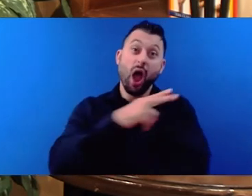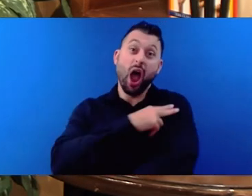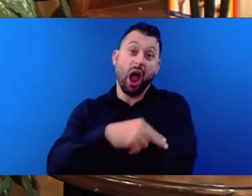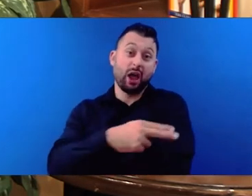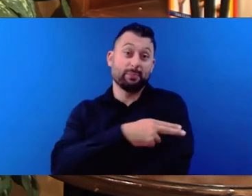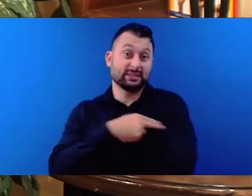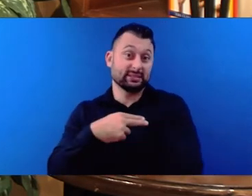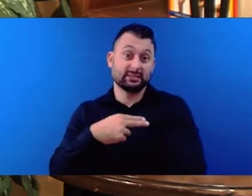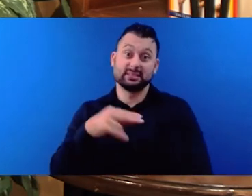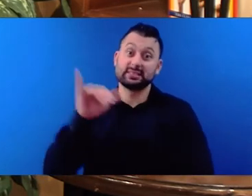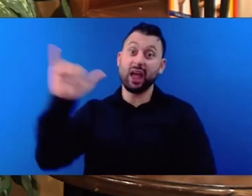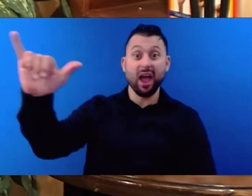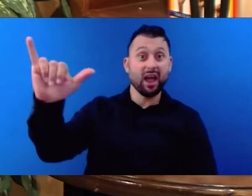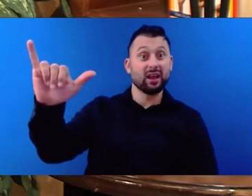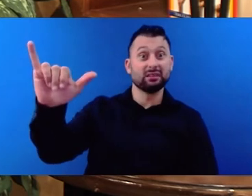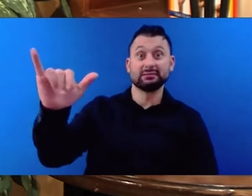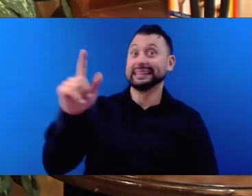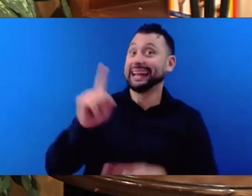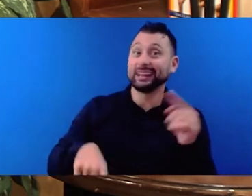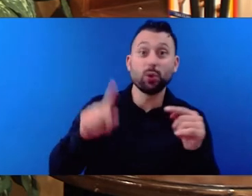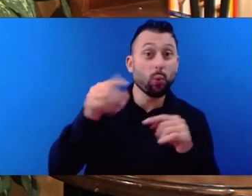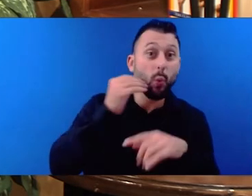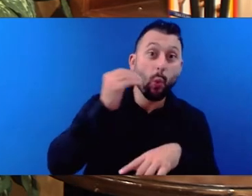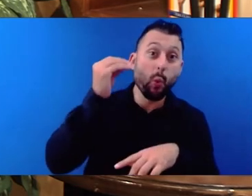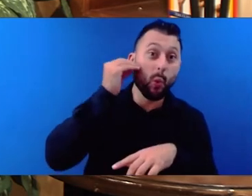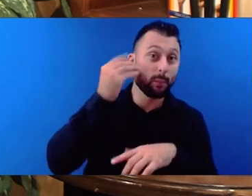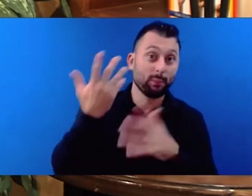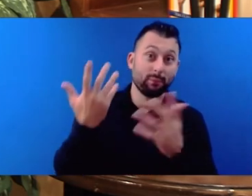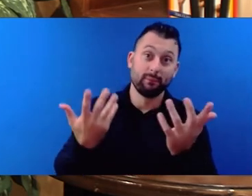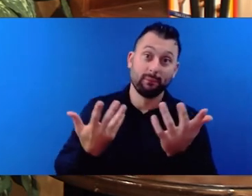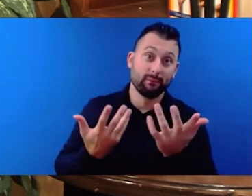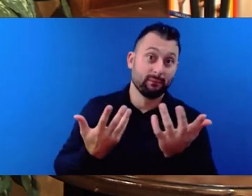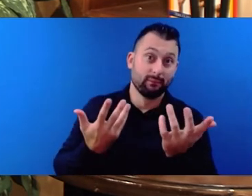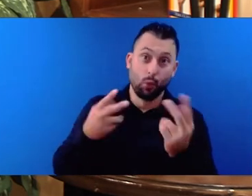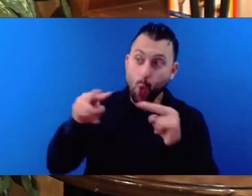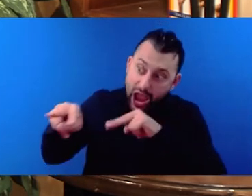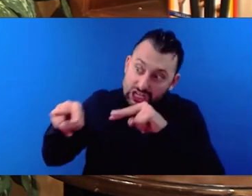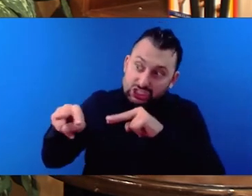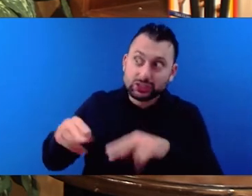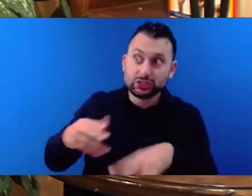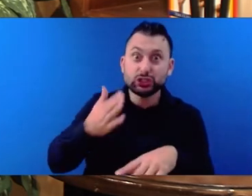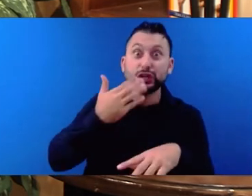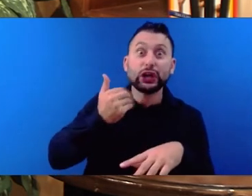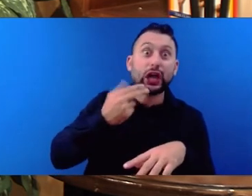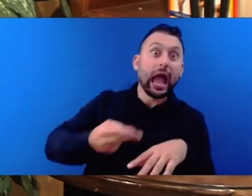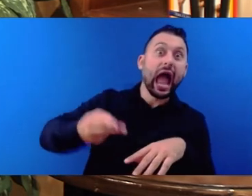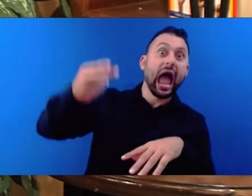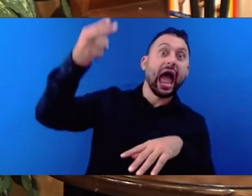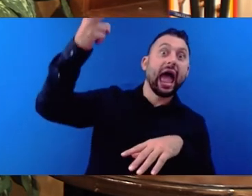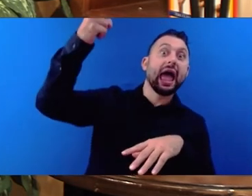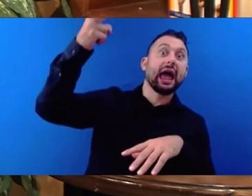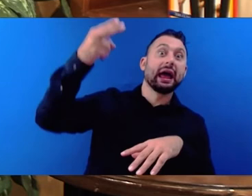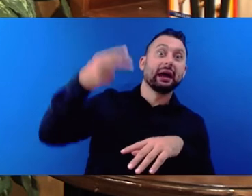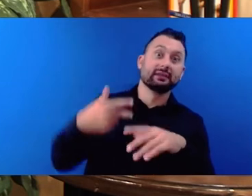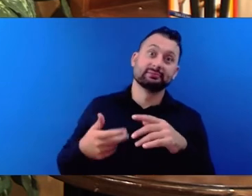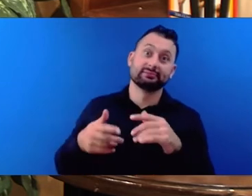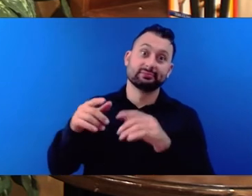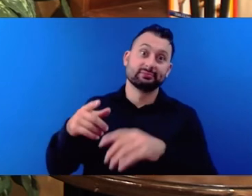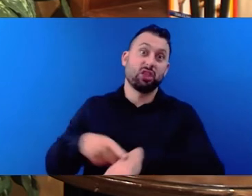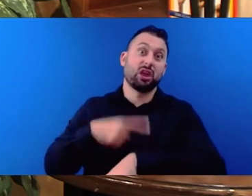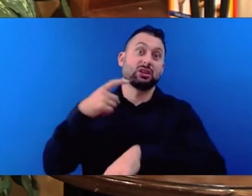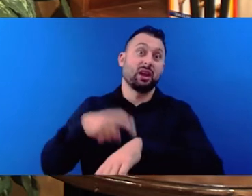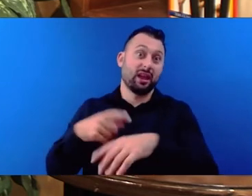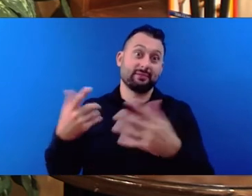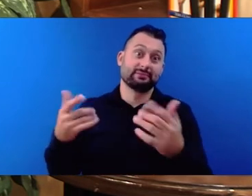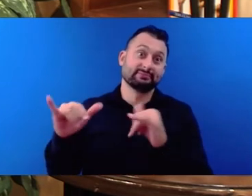long. And this would be for a long period of time. I'm talking years of poorly controlled diabetes. So the vessels to the